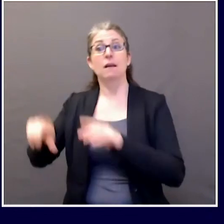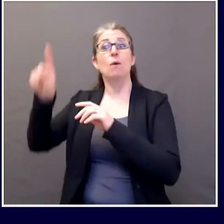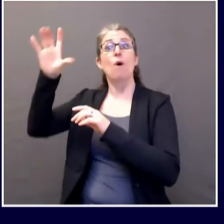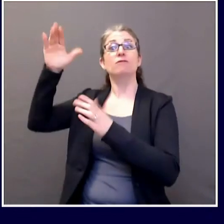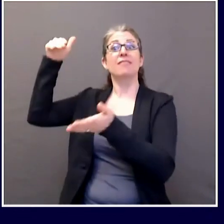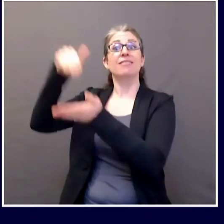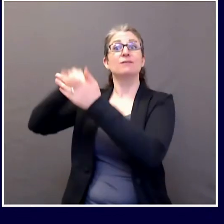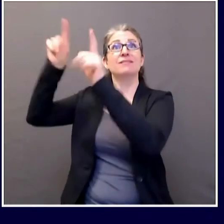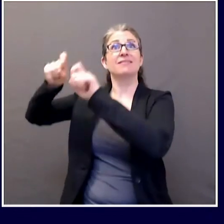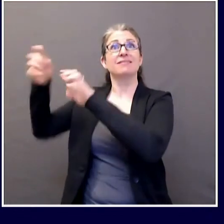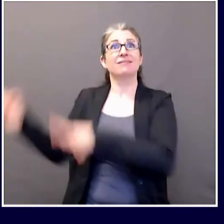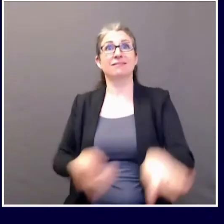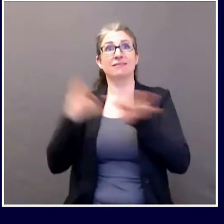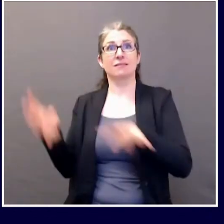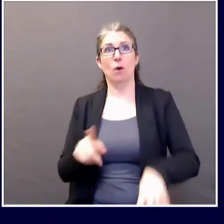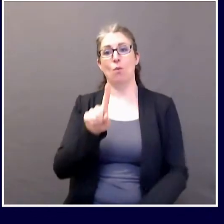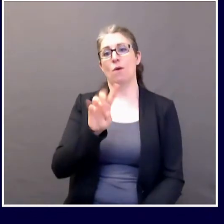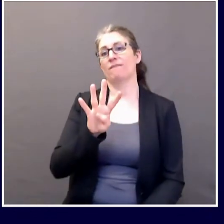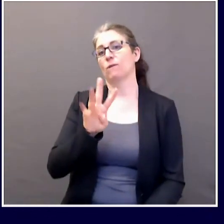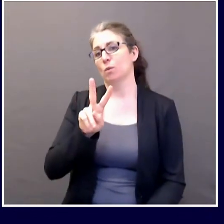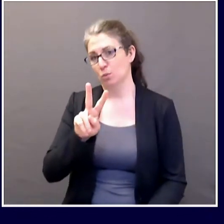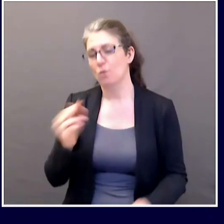tests for every 100,000 people.